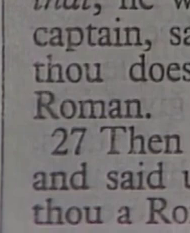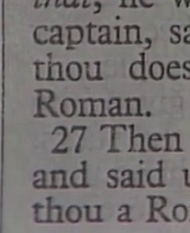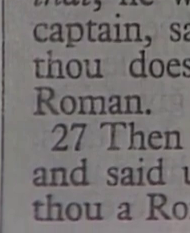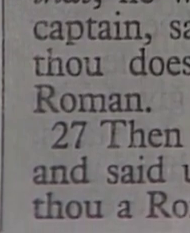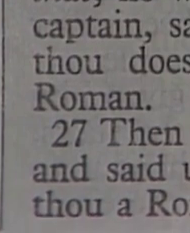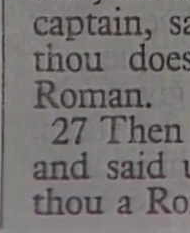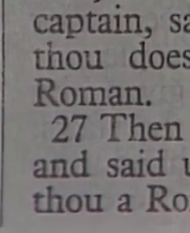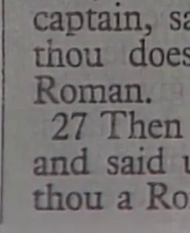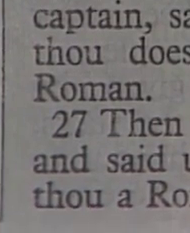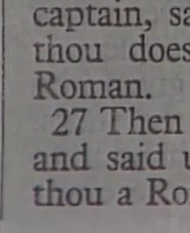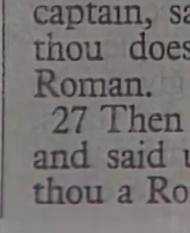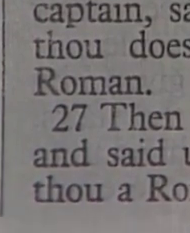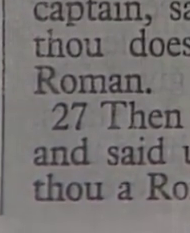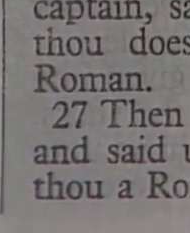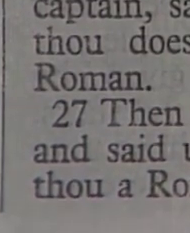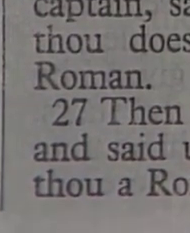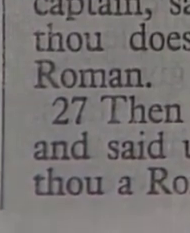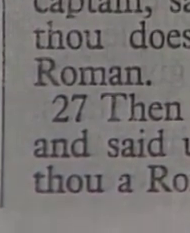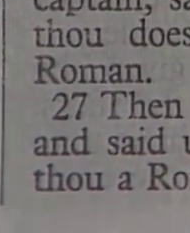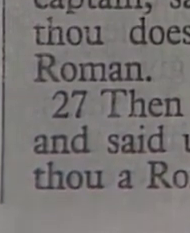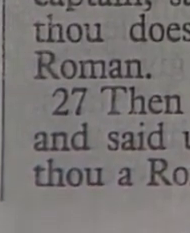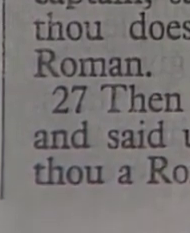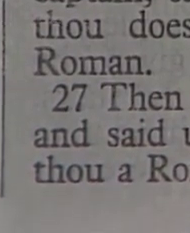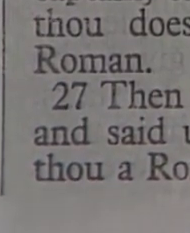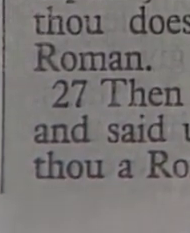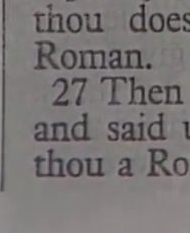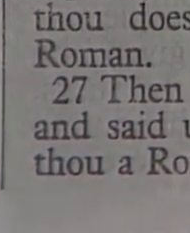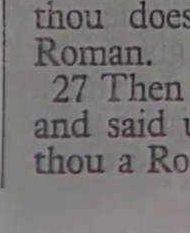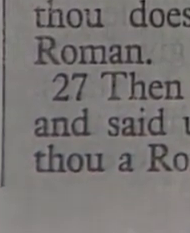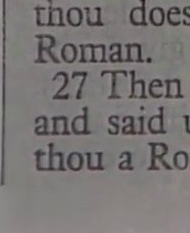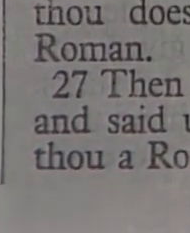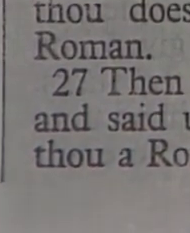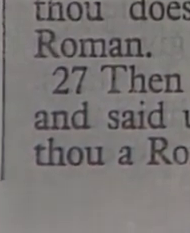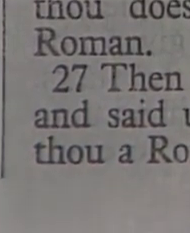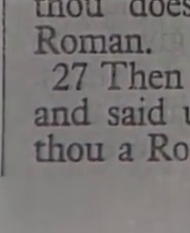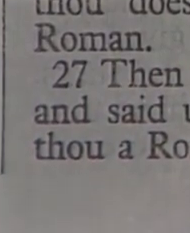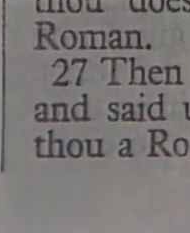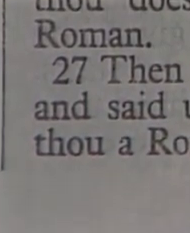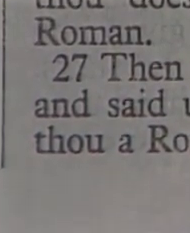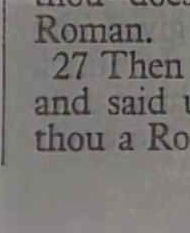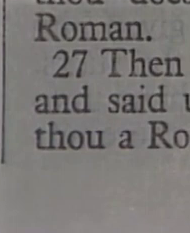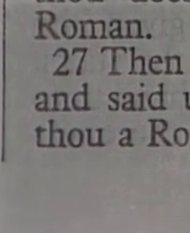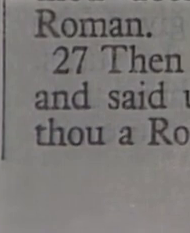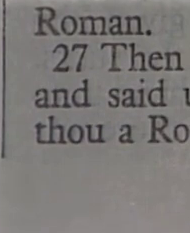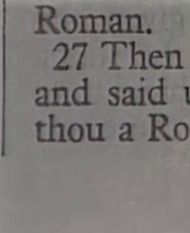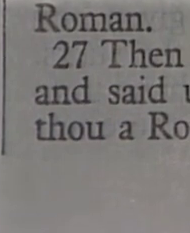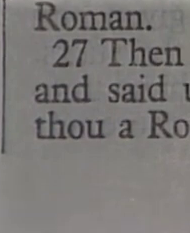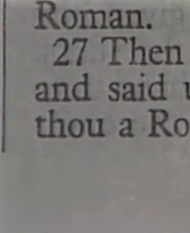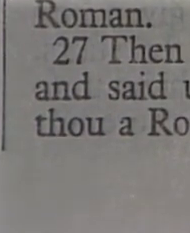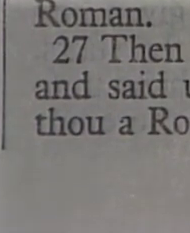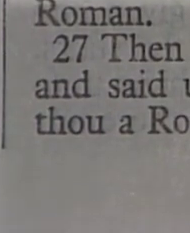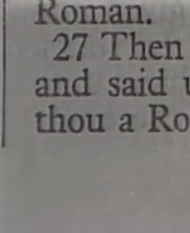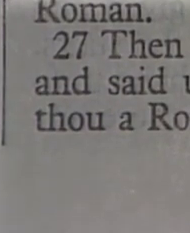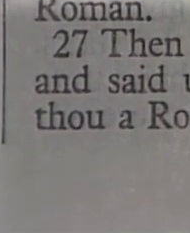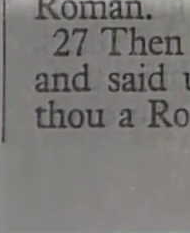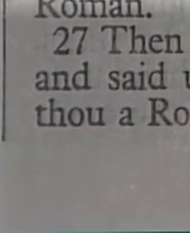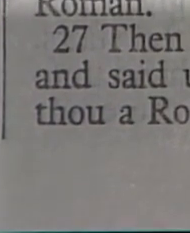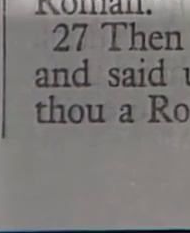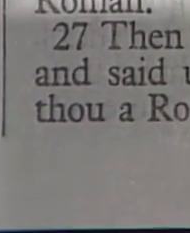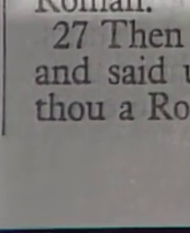that is a Roman and uncondemned?" When the centurion heard that, he went and told the chief captain,